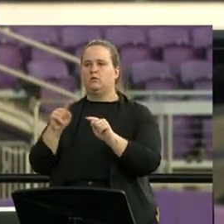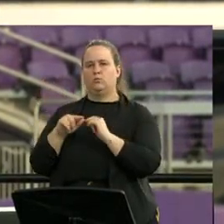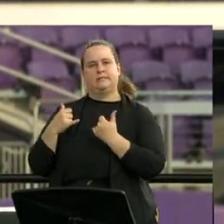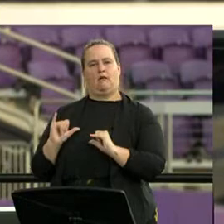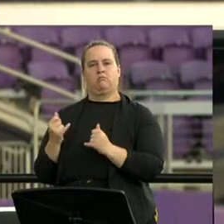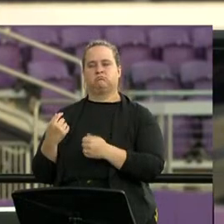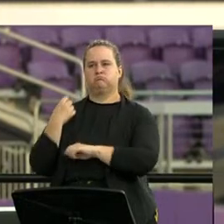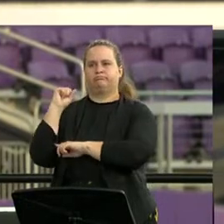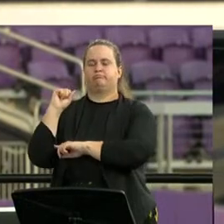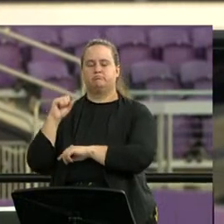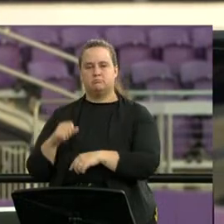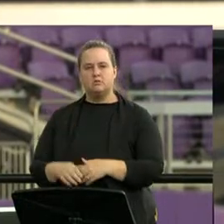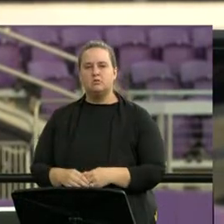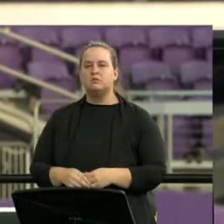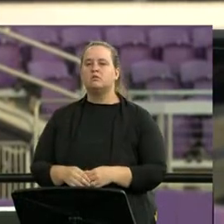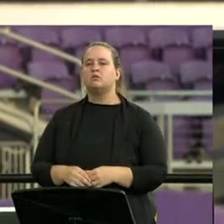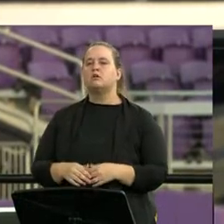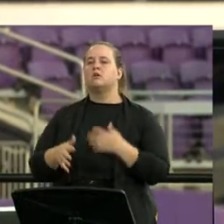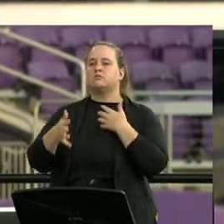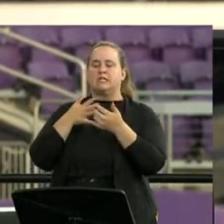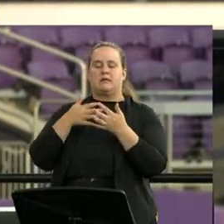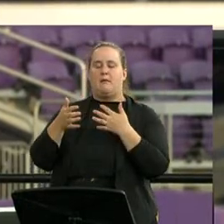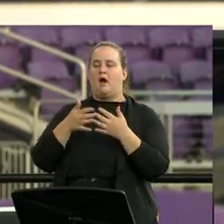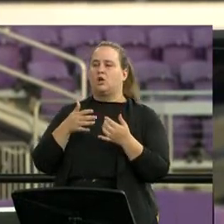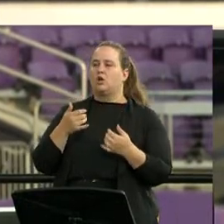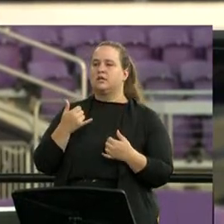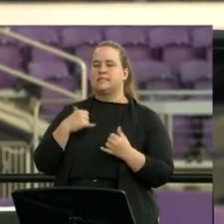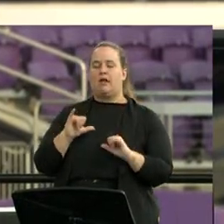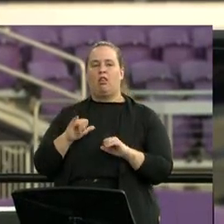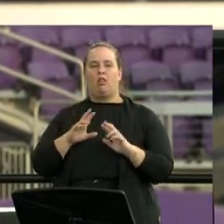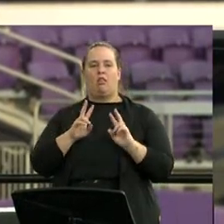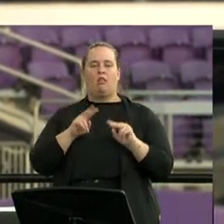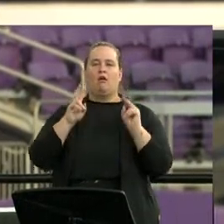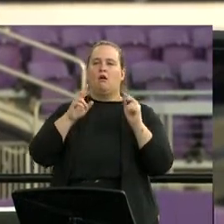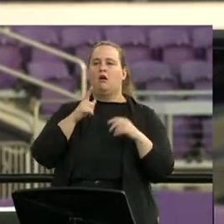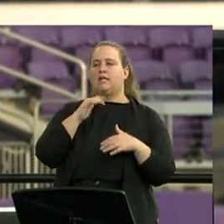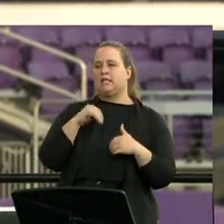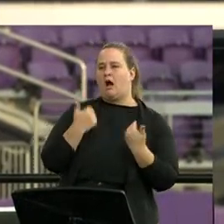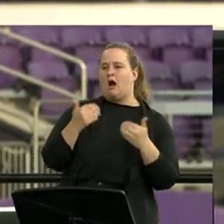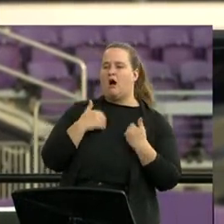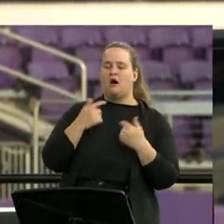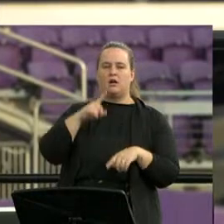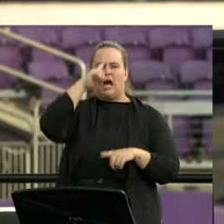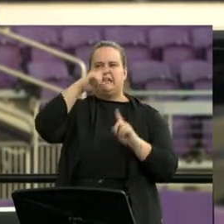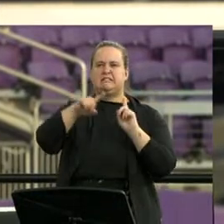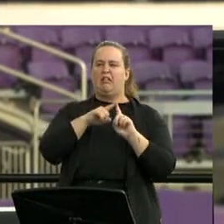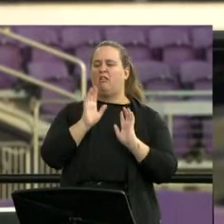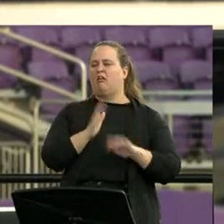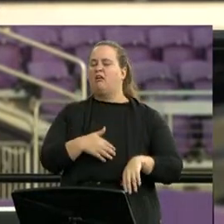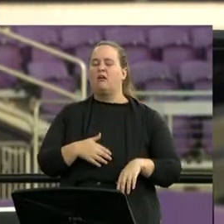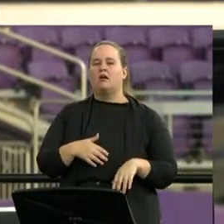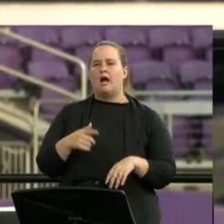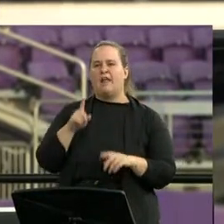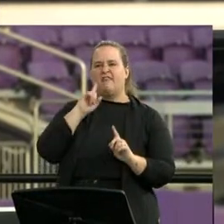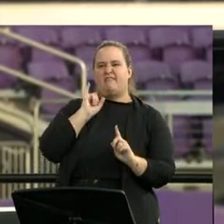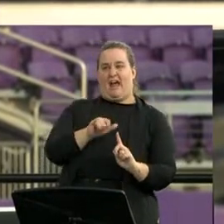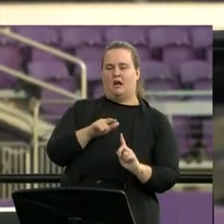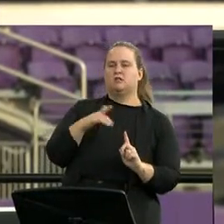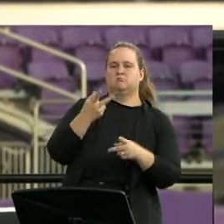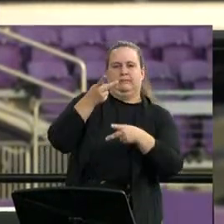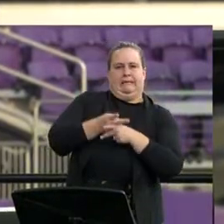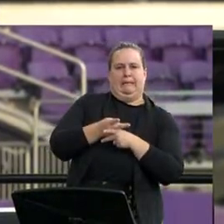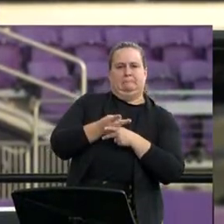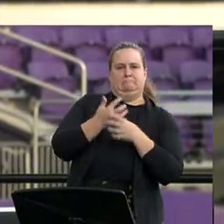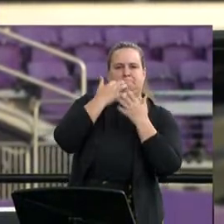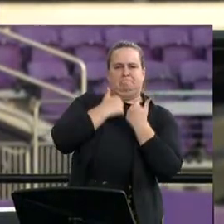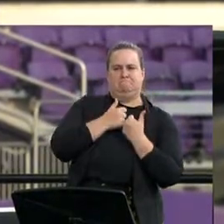Regardless, what is often dismissed as childish fantasies, innocence, and idealism is the very thing I believe we should clutch onto